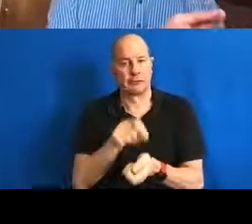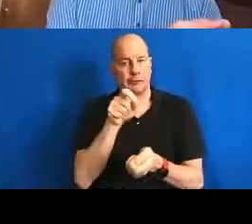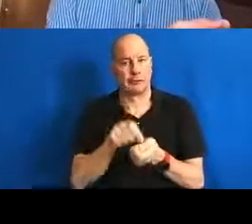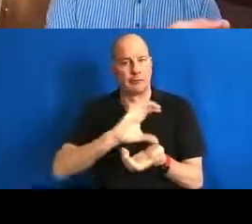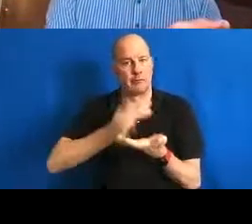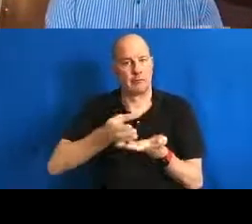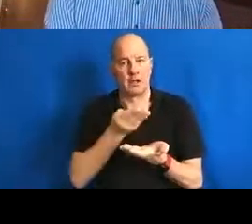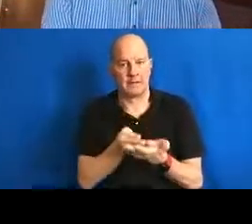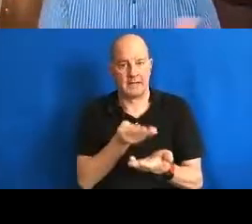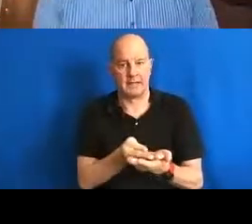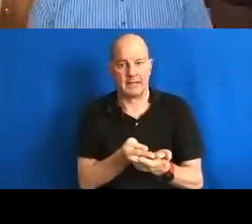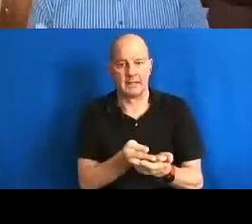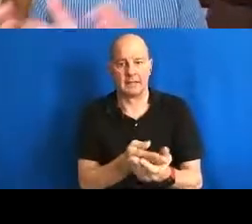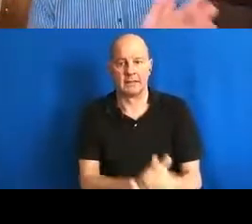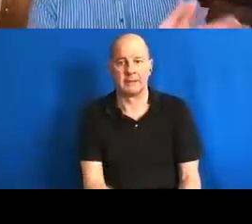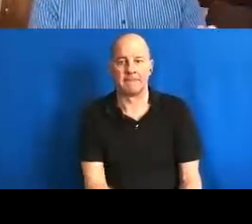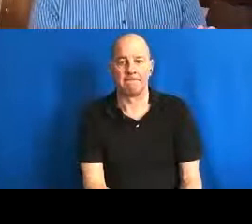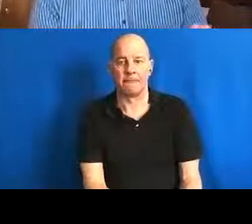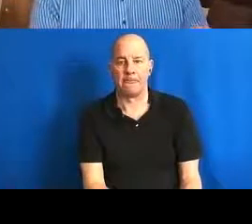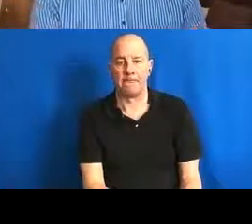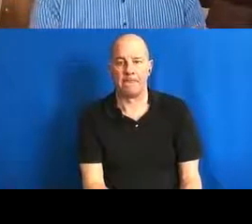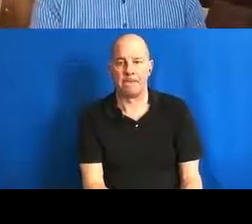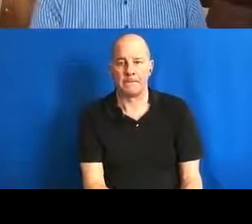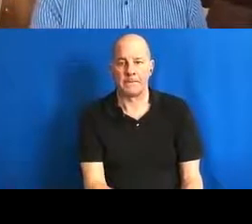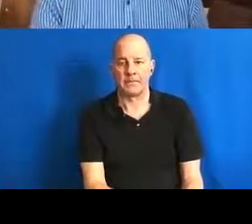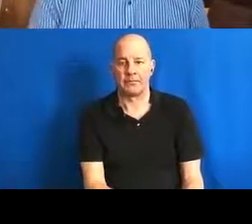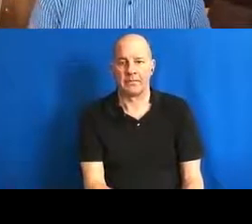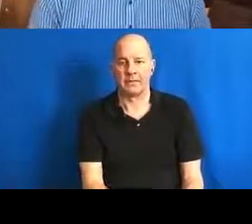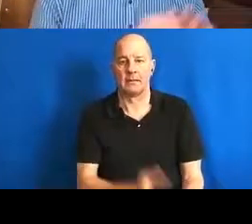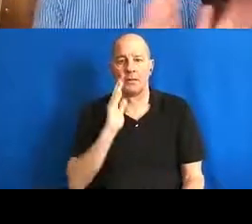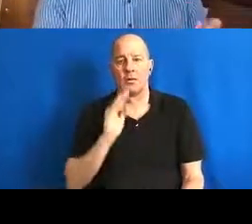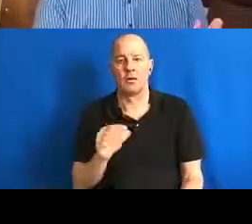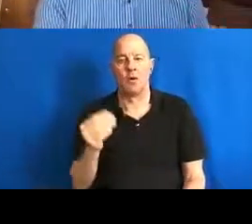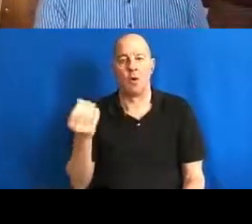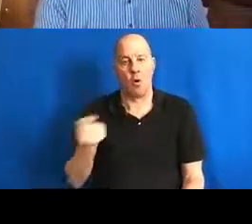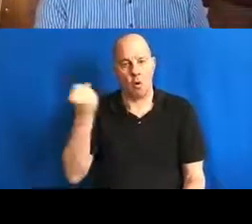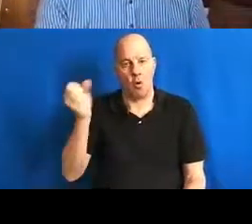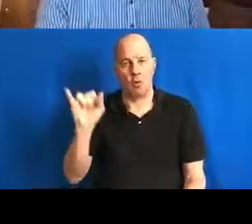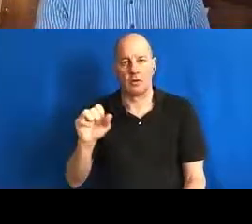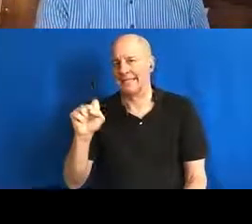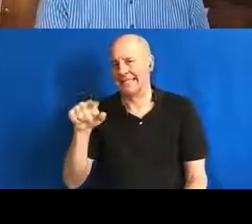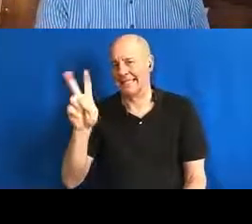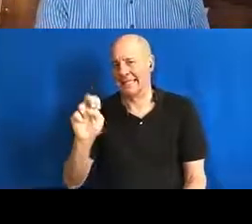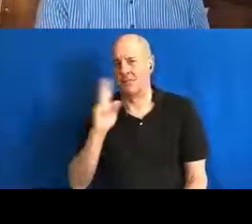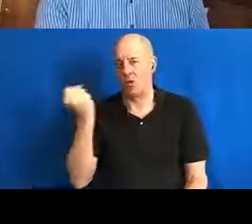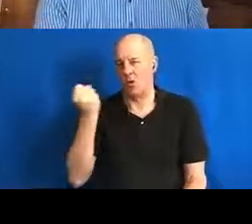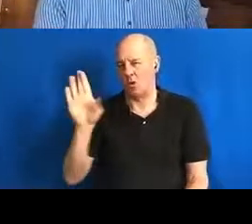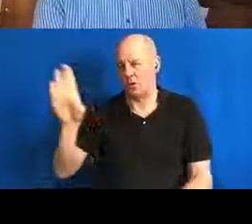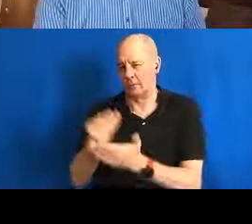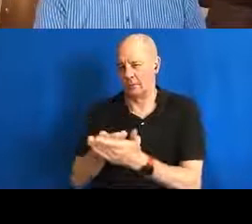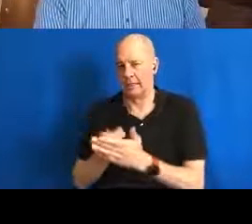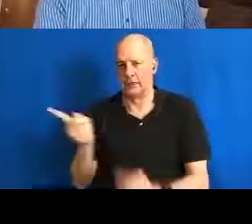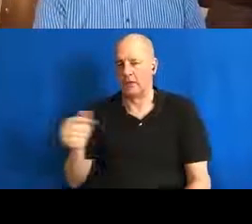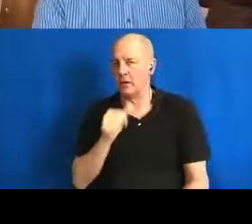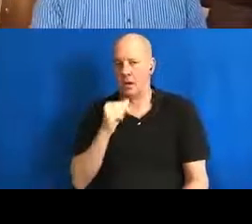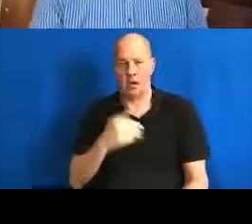of income, and so that is, we're going to set that aside because Stevie is not yet a member of the cooperative.